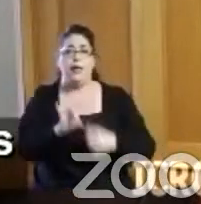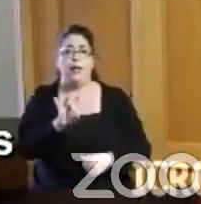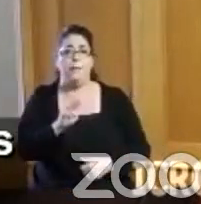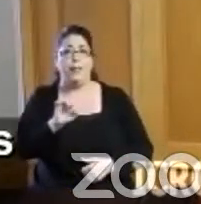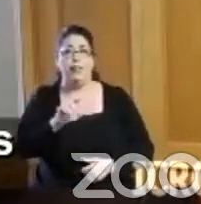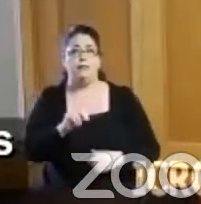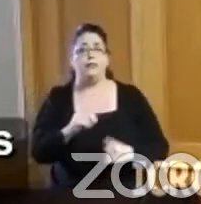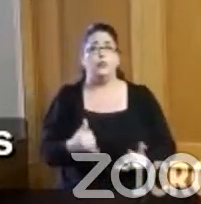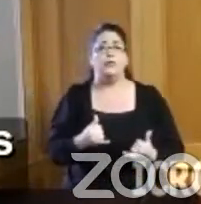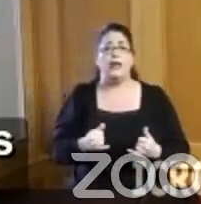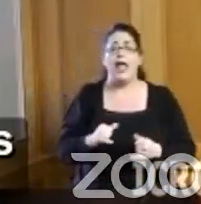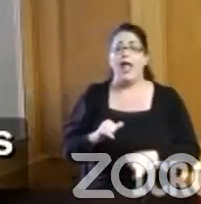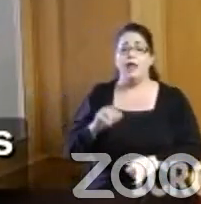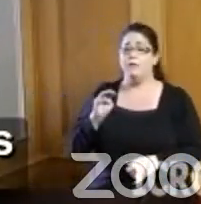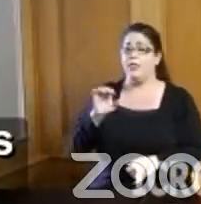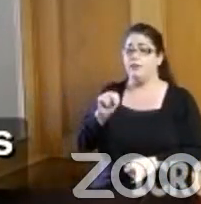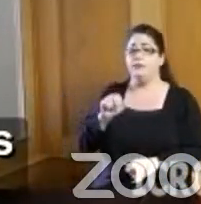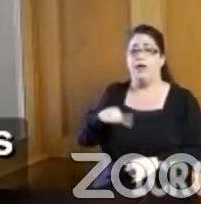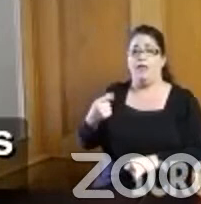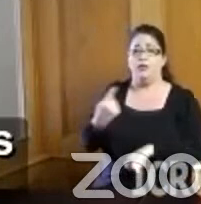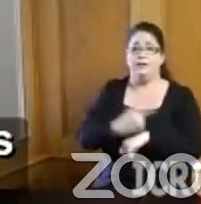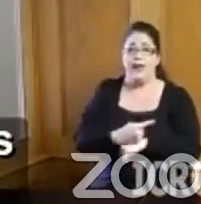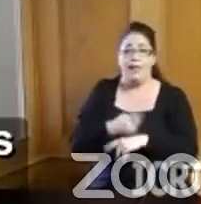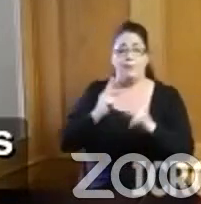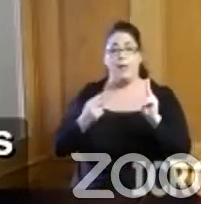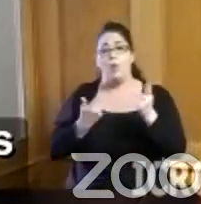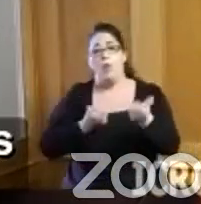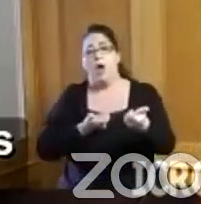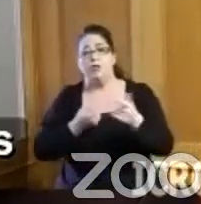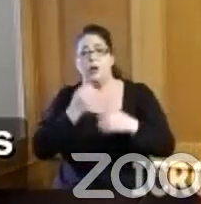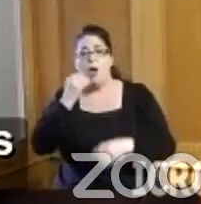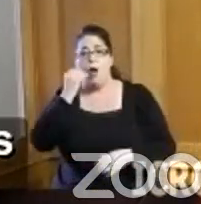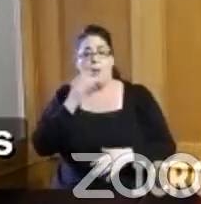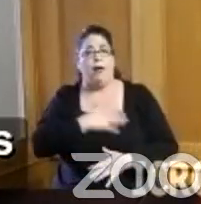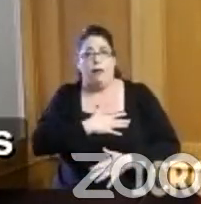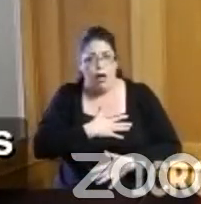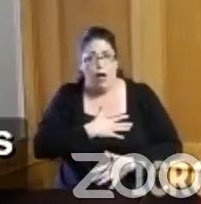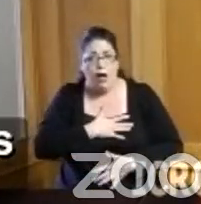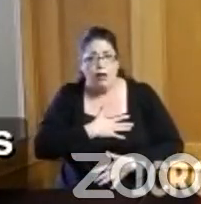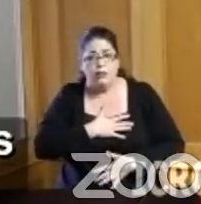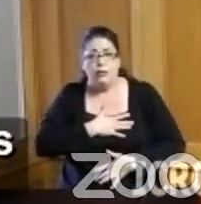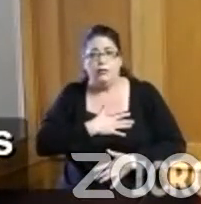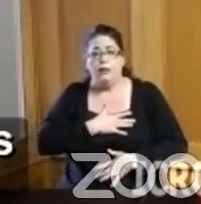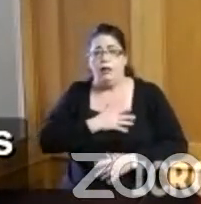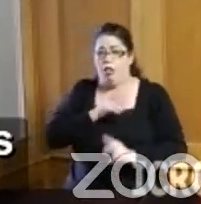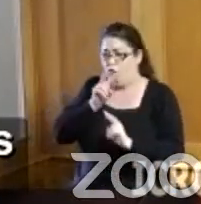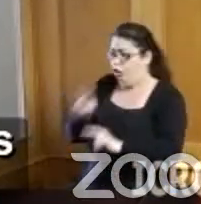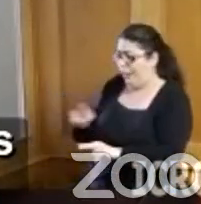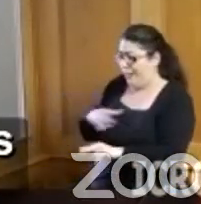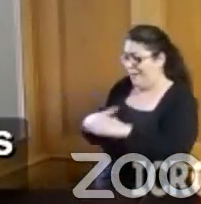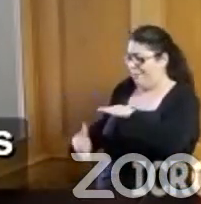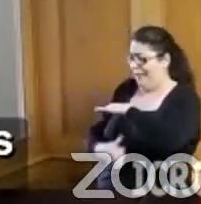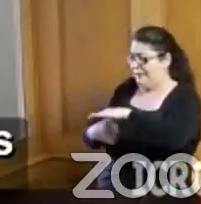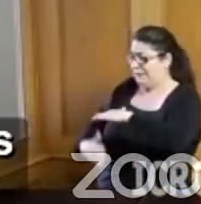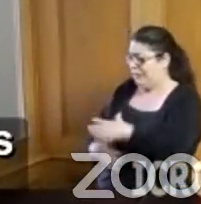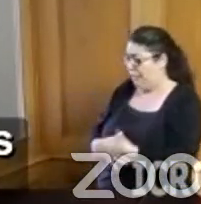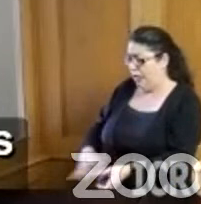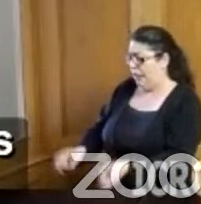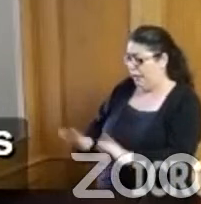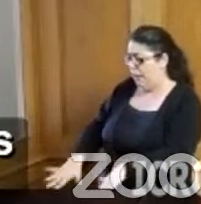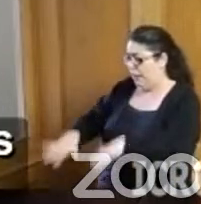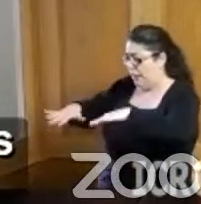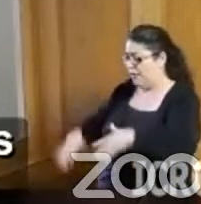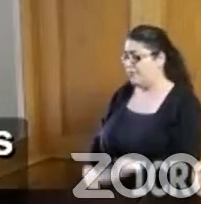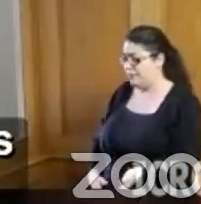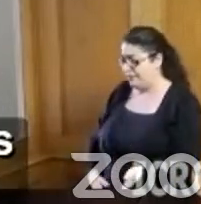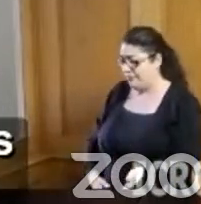had millions the other day, people watching at home, and then they say, oh my God, look at my basement. This is a mess. Or I saw someone on